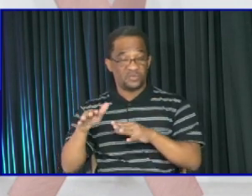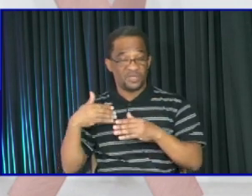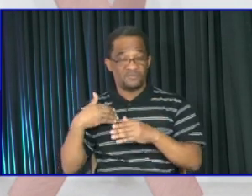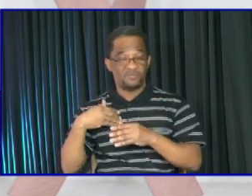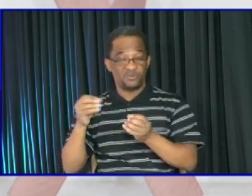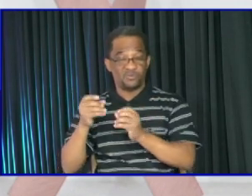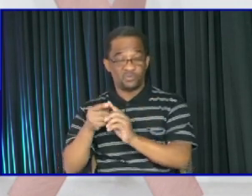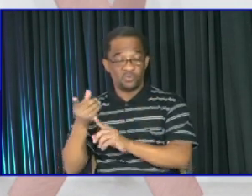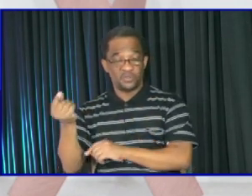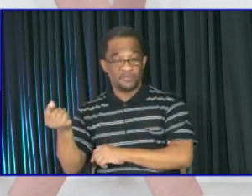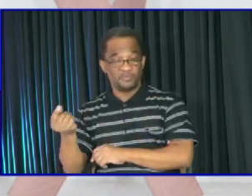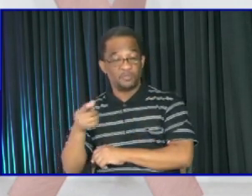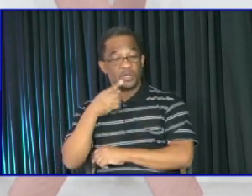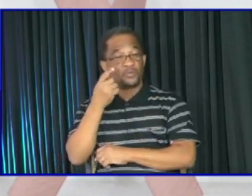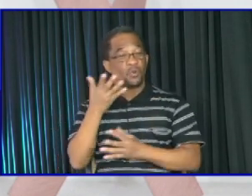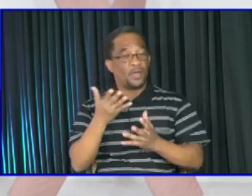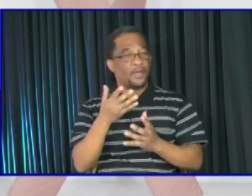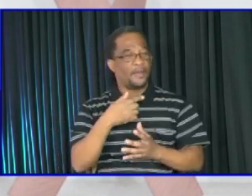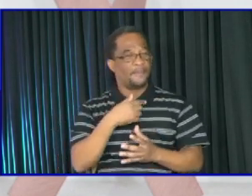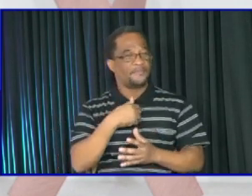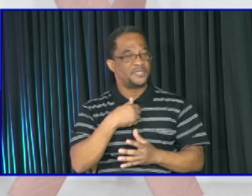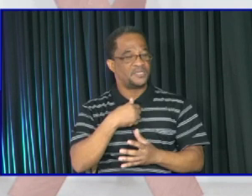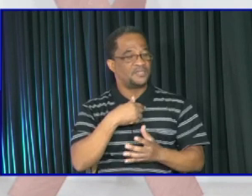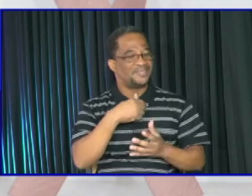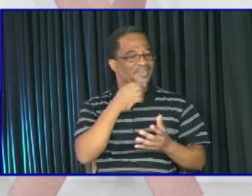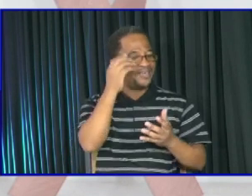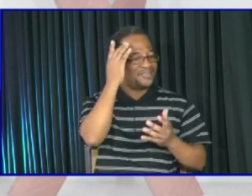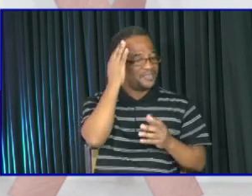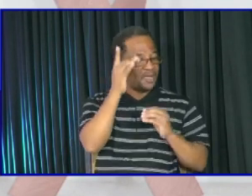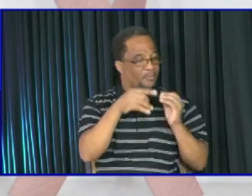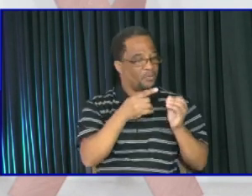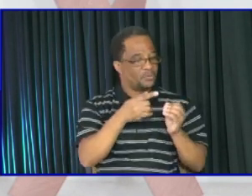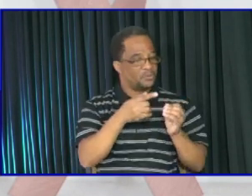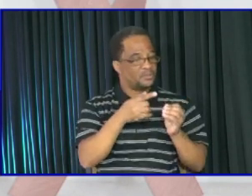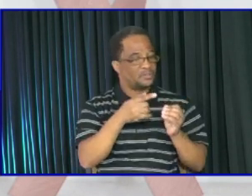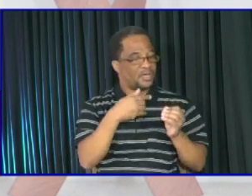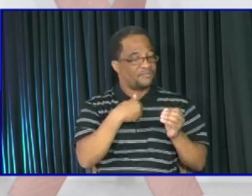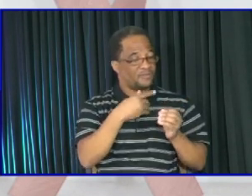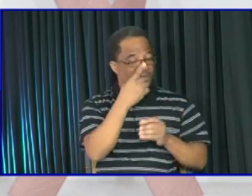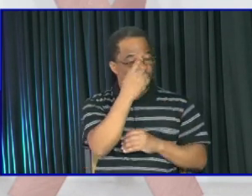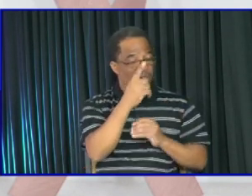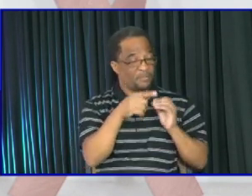God of grace, there are many individuals tonight